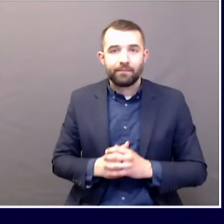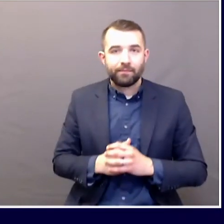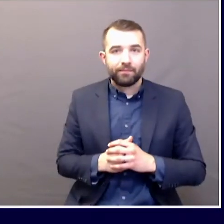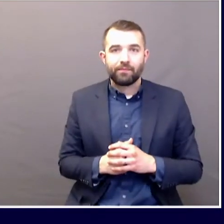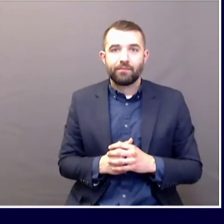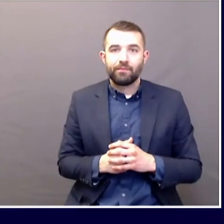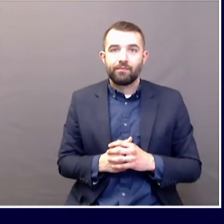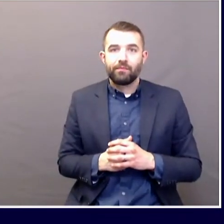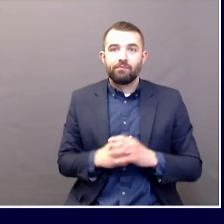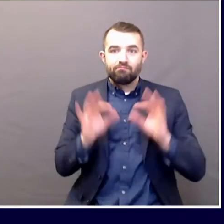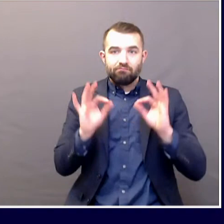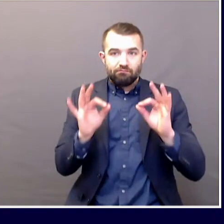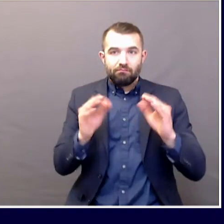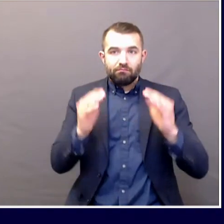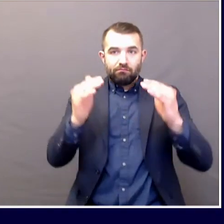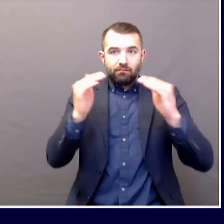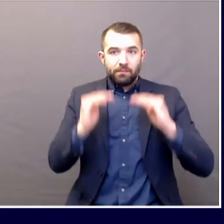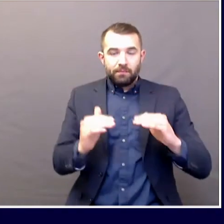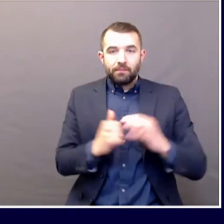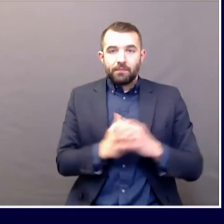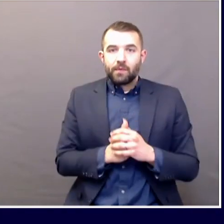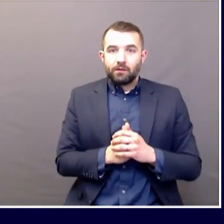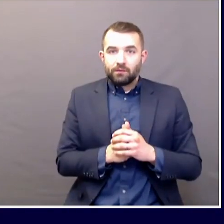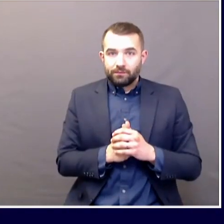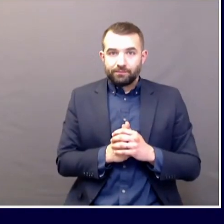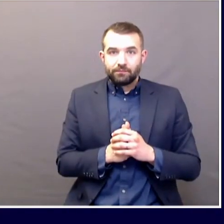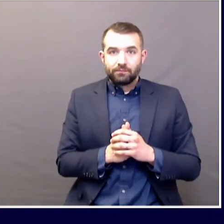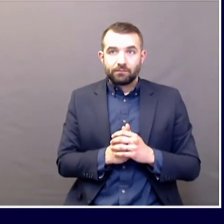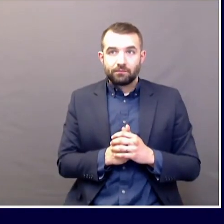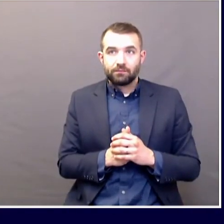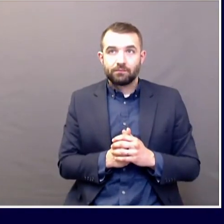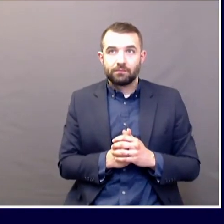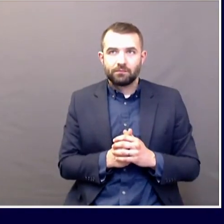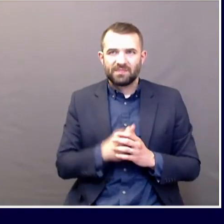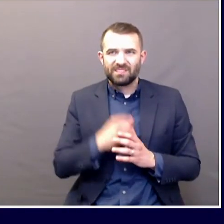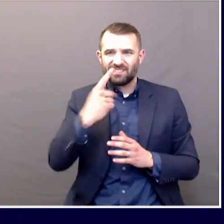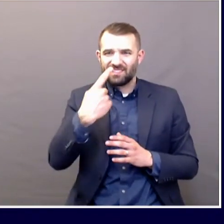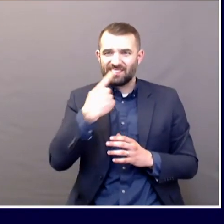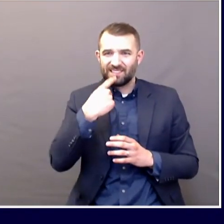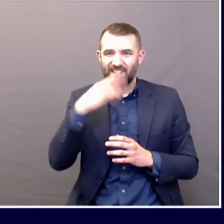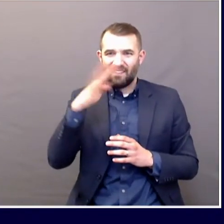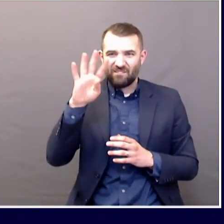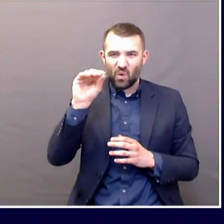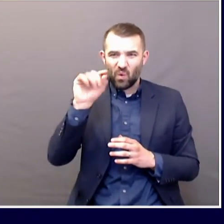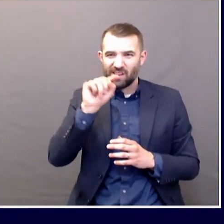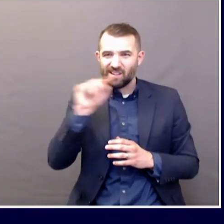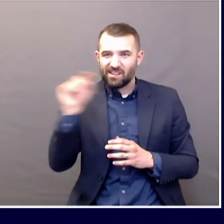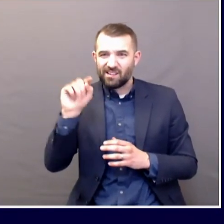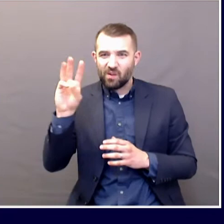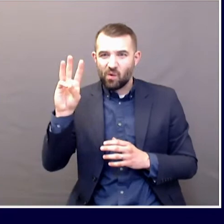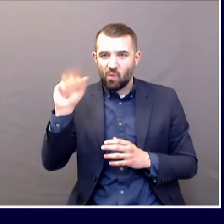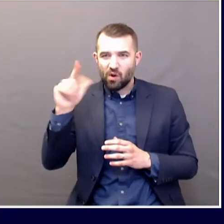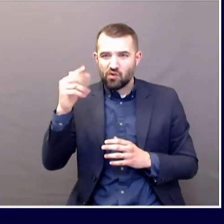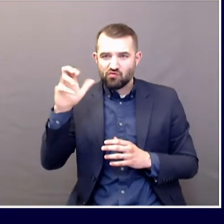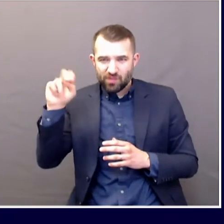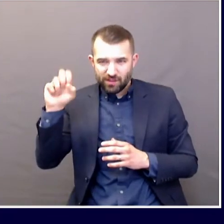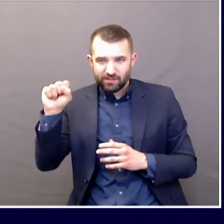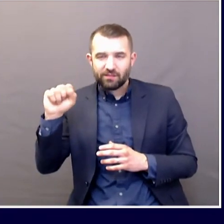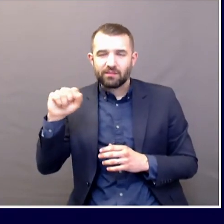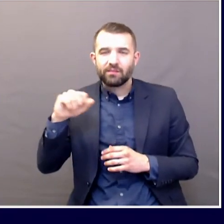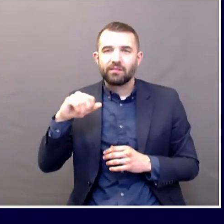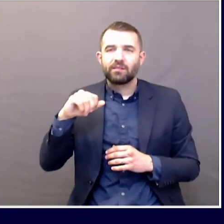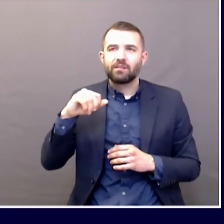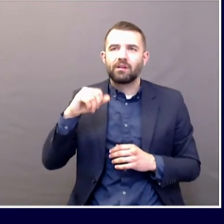You mentioned how many stores, how many shots a week is this going to be at the beginning? I know this is something you may have touched on in the past. Do you have an estimate of how